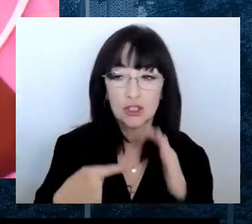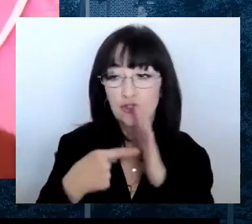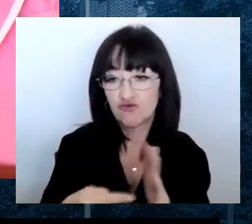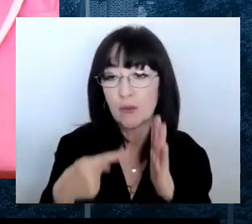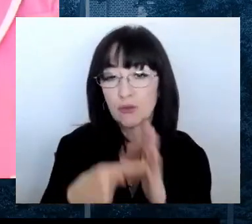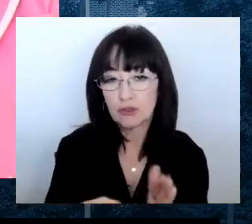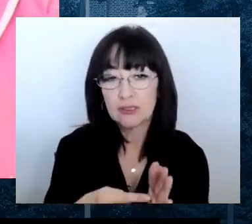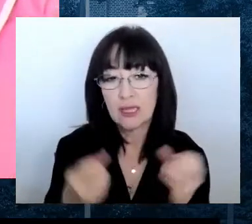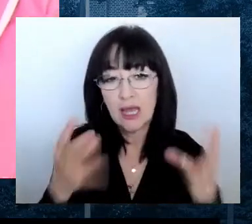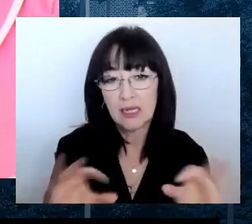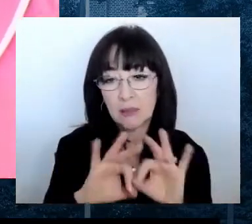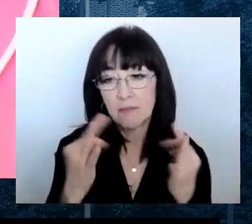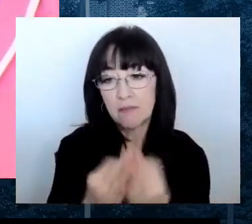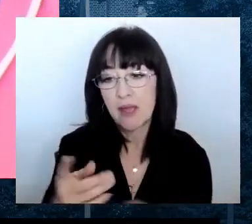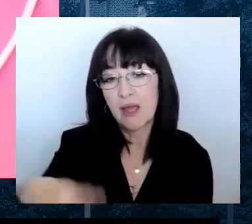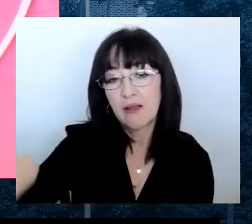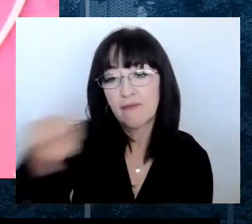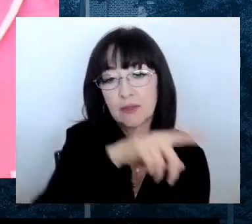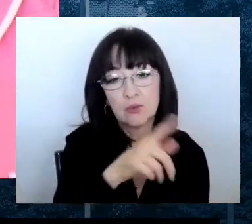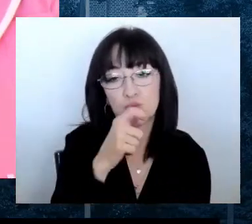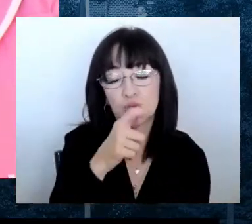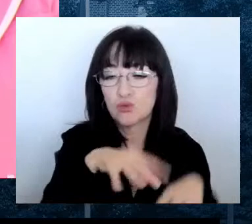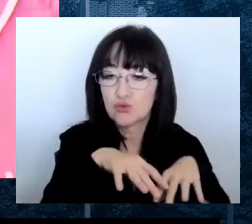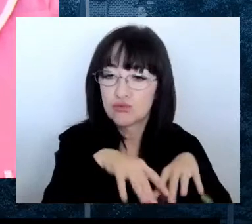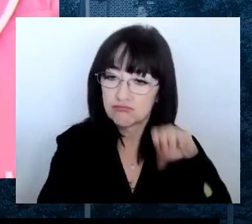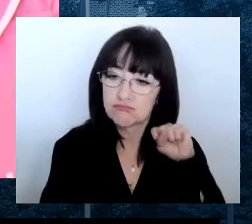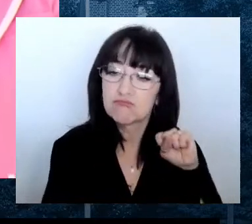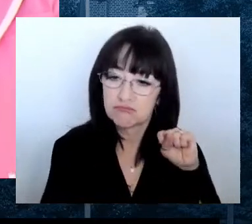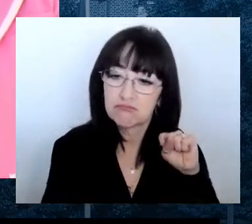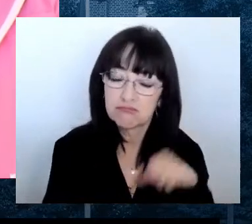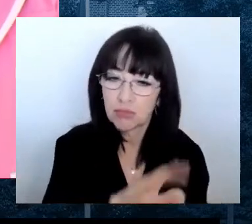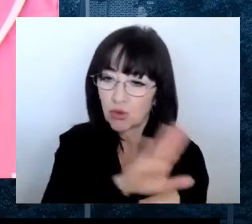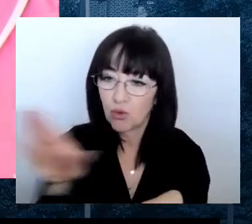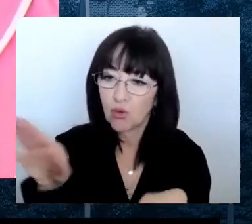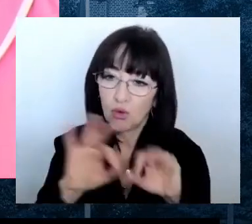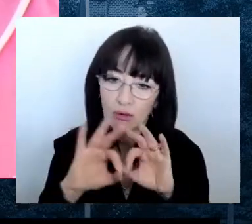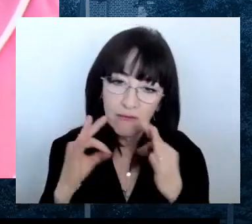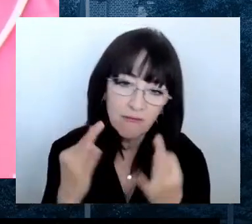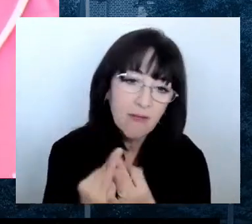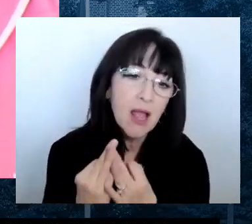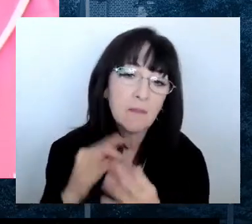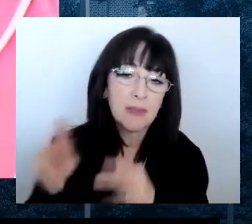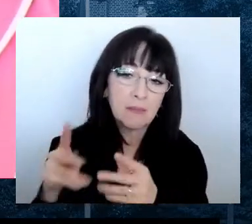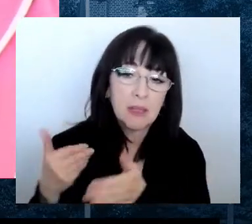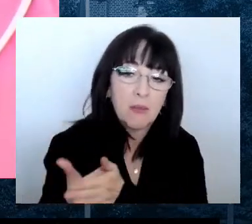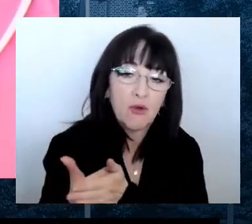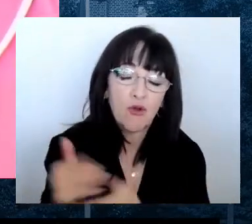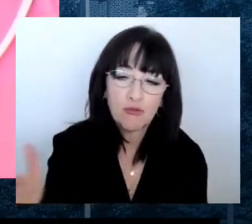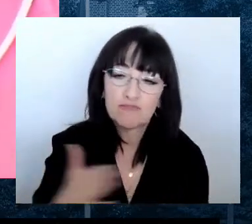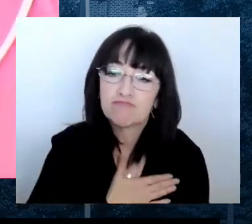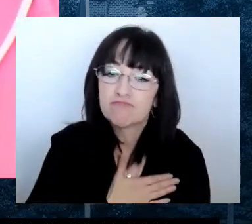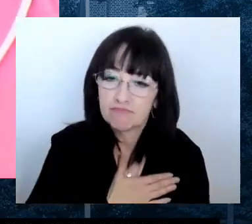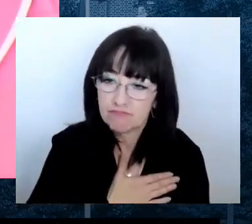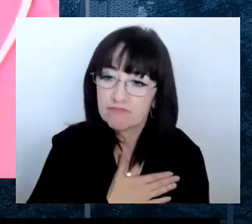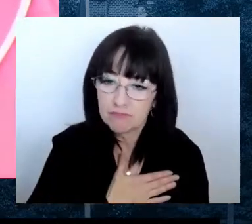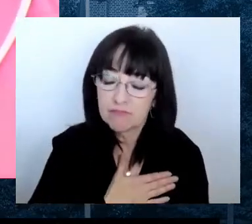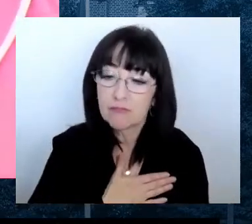COVID, in partnership with the governor, the lieutenant governor, Senator Mcbride, and many other leaders in our state.